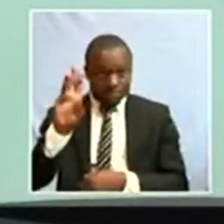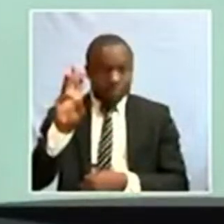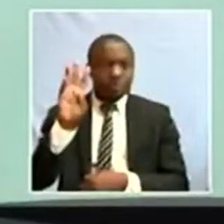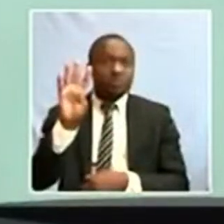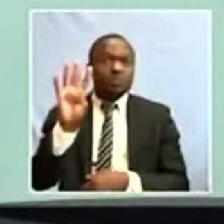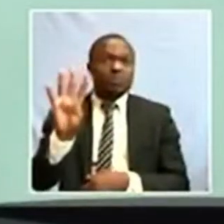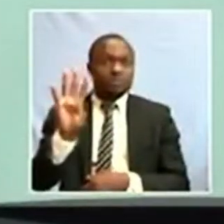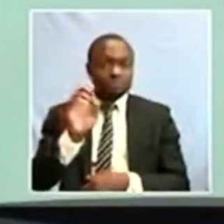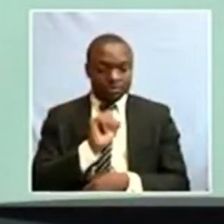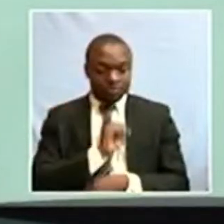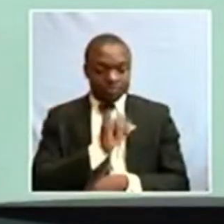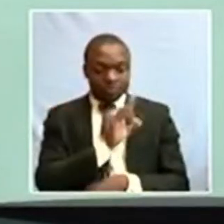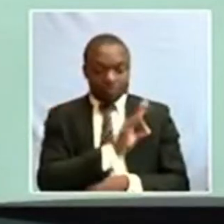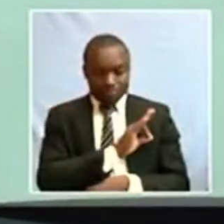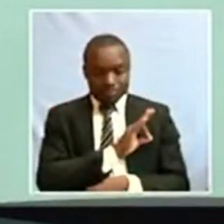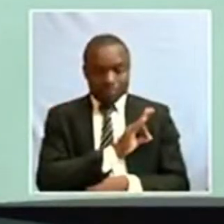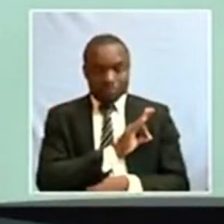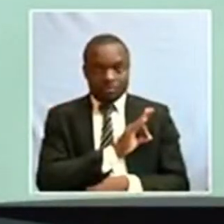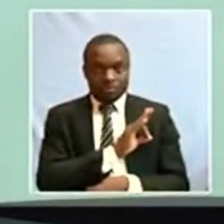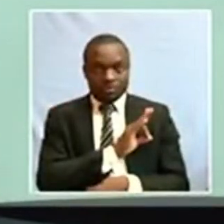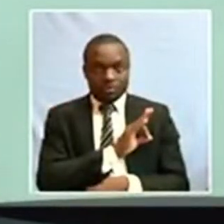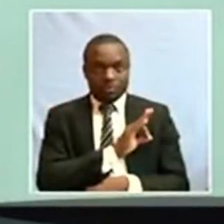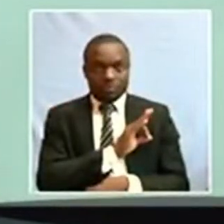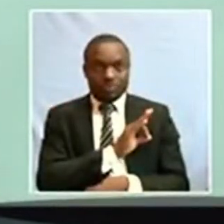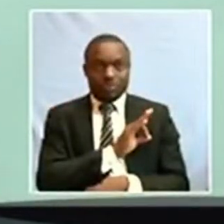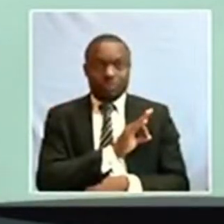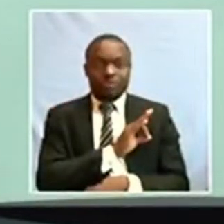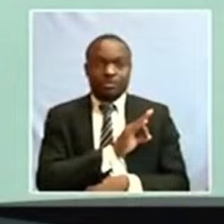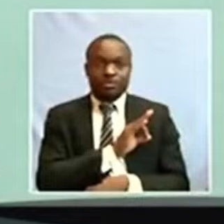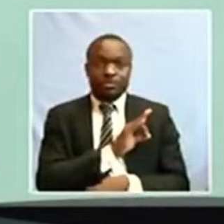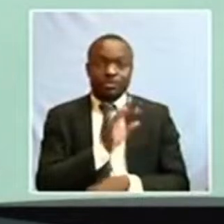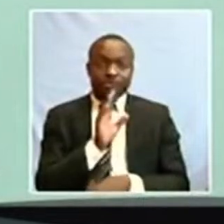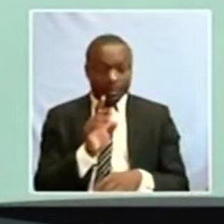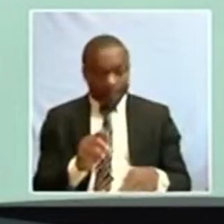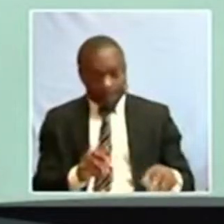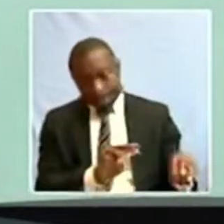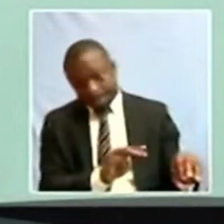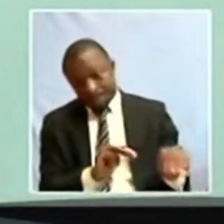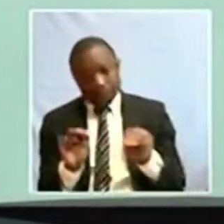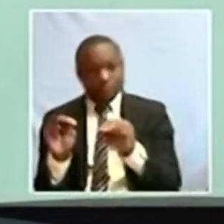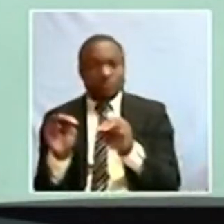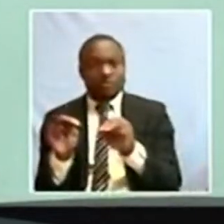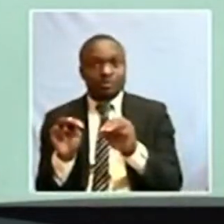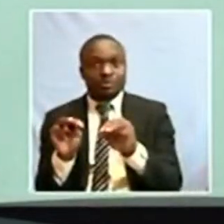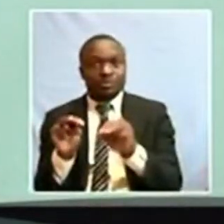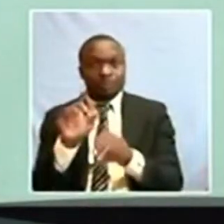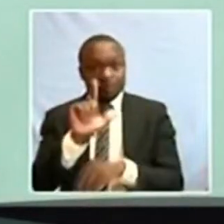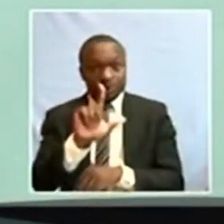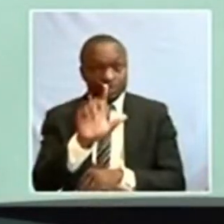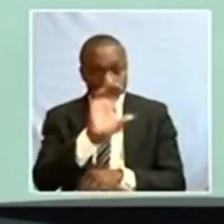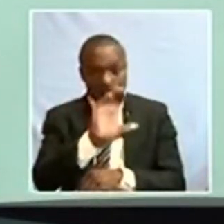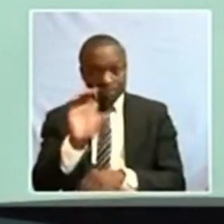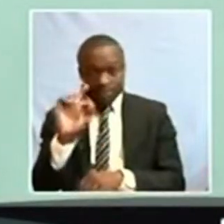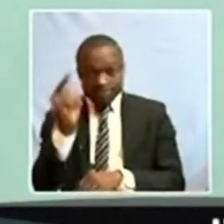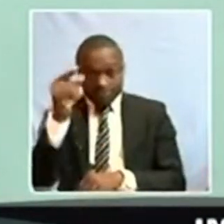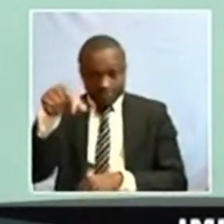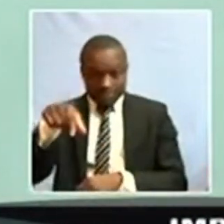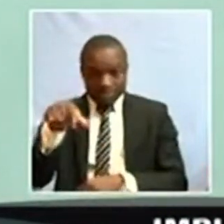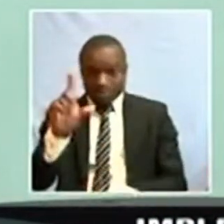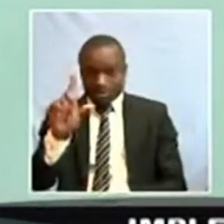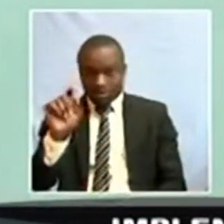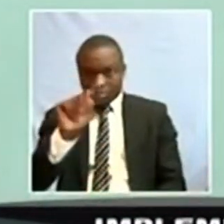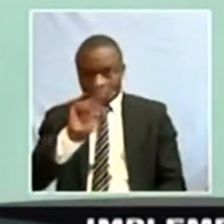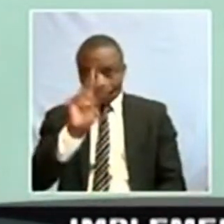1,964 staff have been devolved to Lusaka City Council as at first quarter